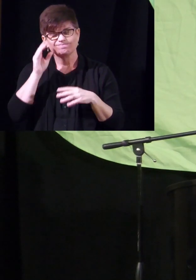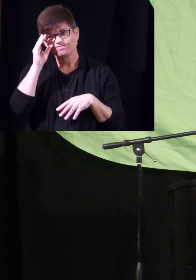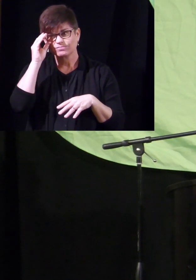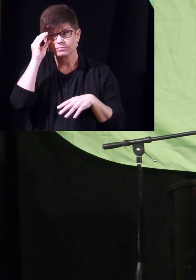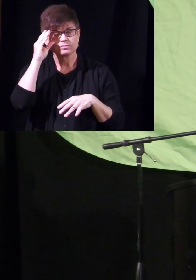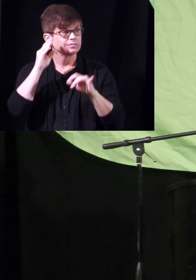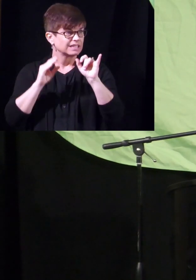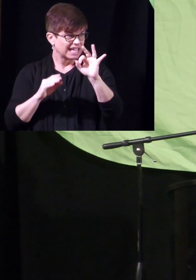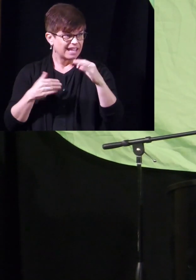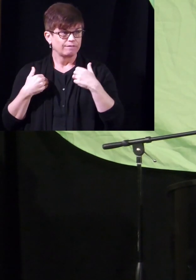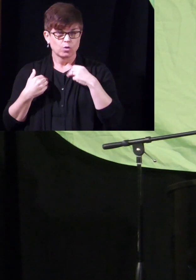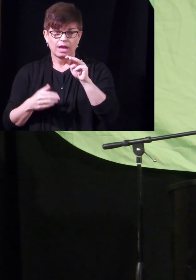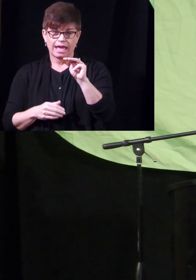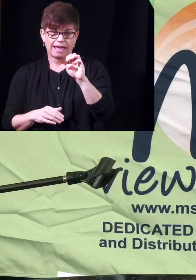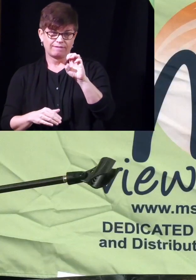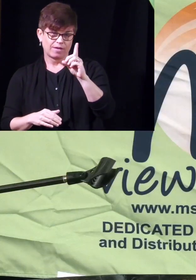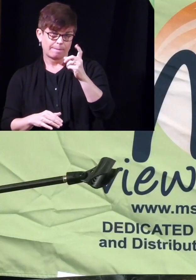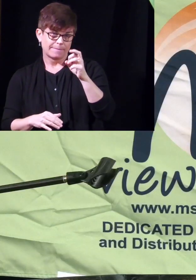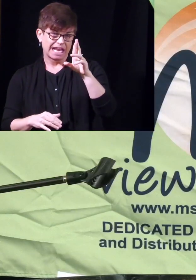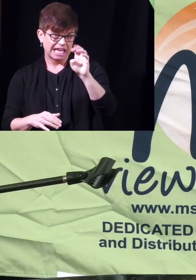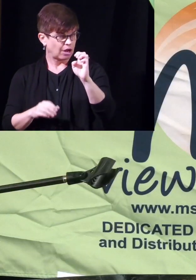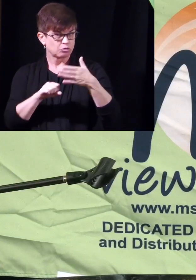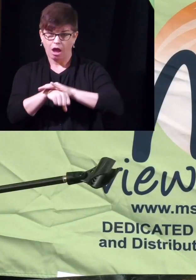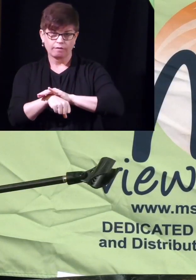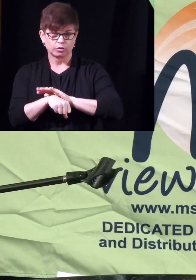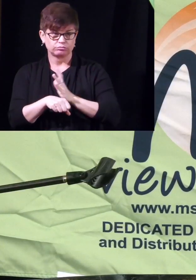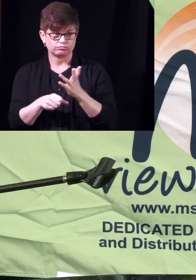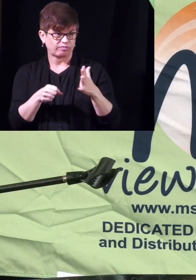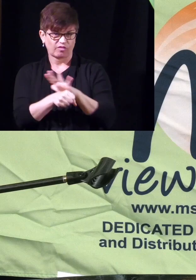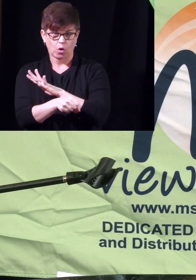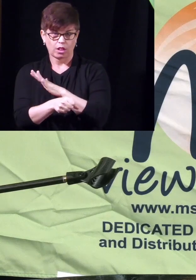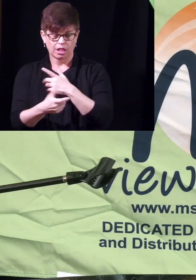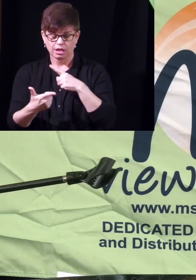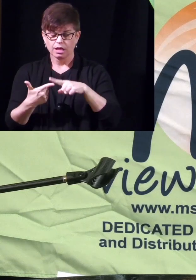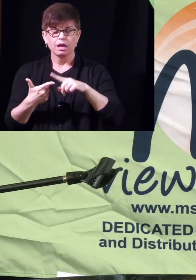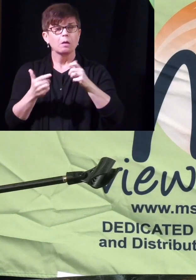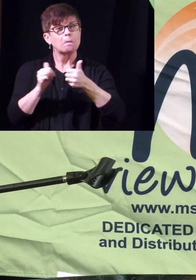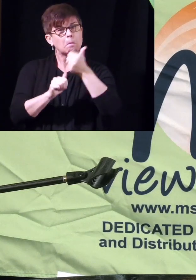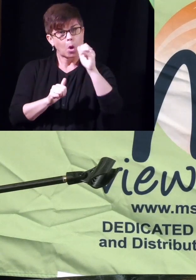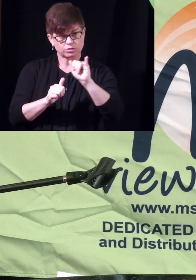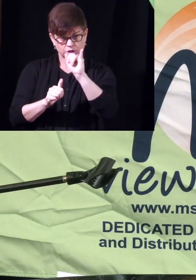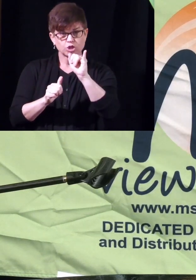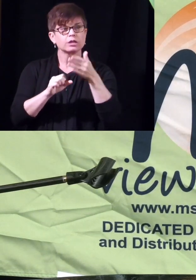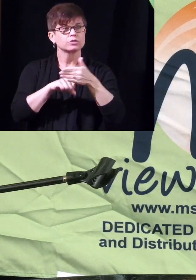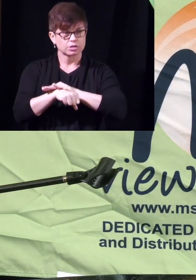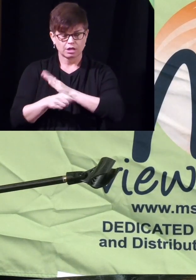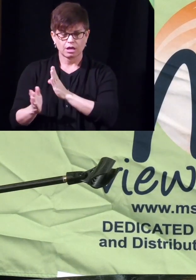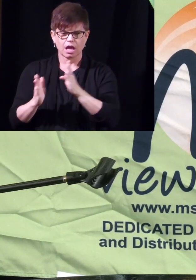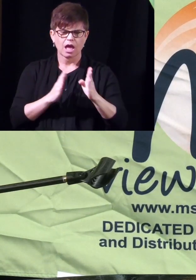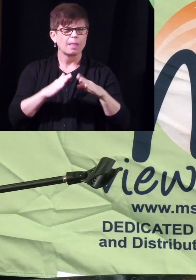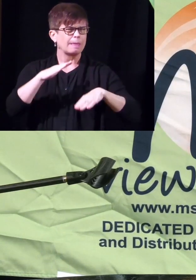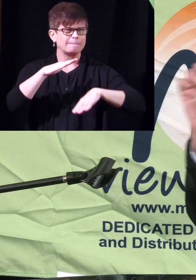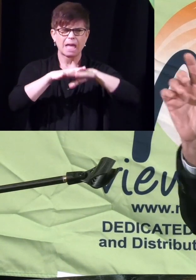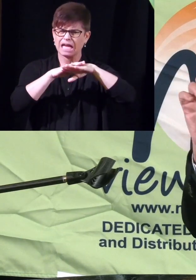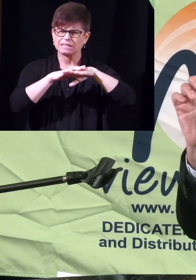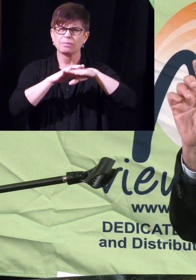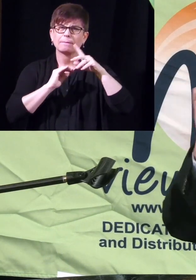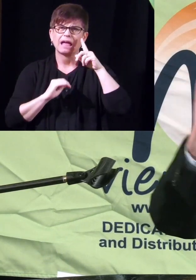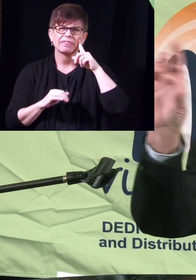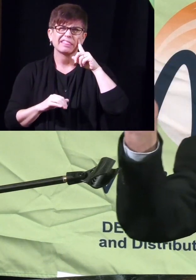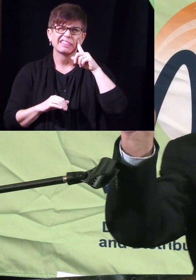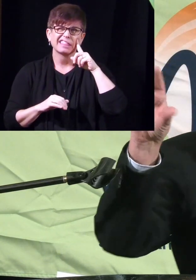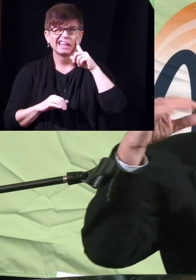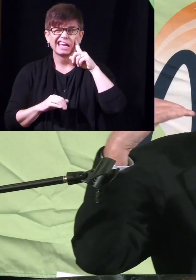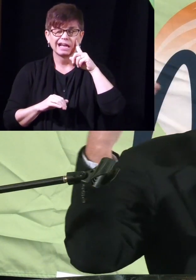so if someone has Medicare, as far as I know, it's covered. With most insurances, it's covered too. And the maximum, and then what they have is they have a